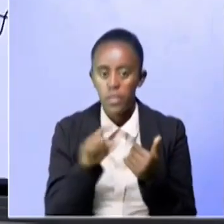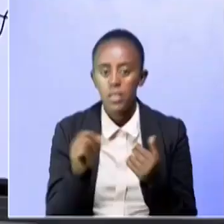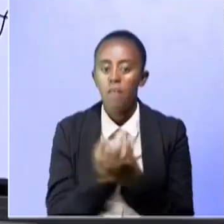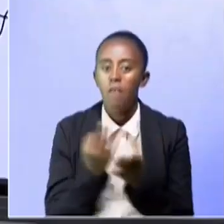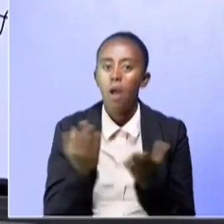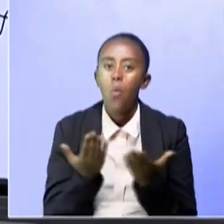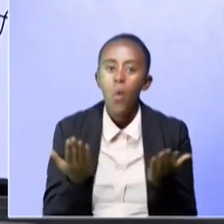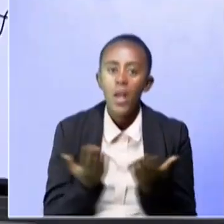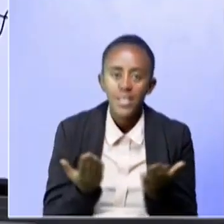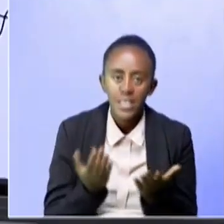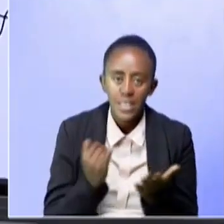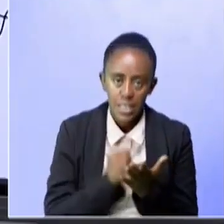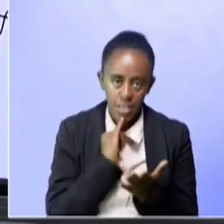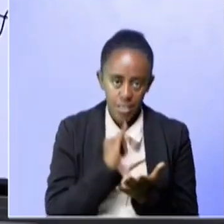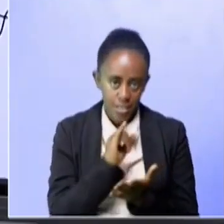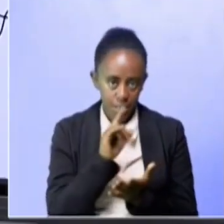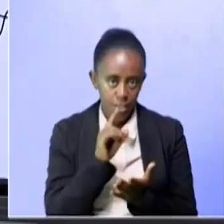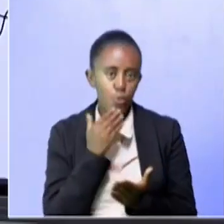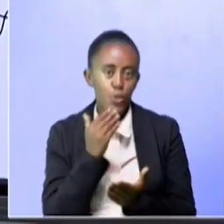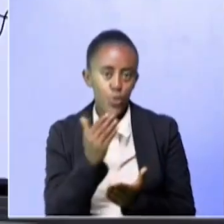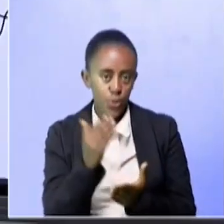is. Good.